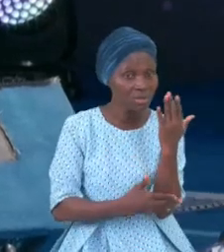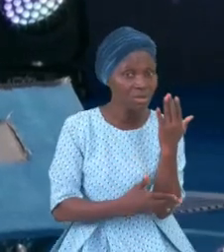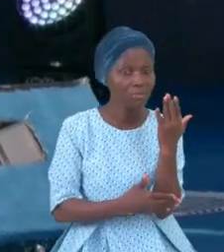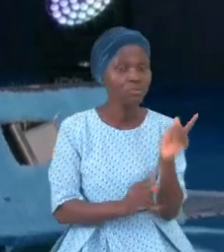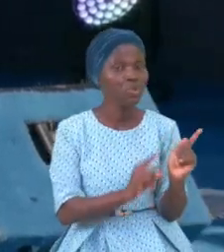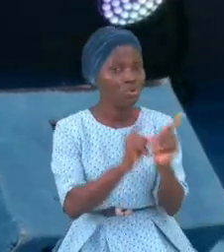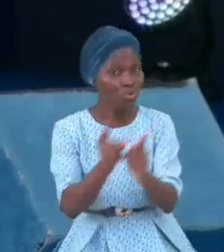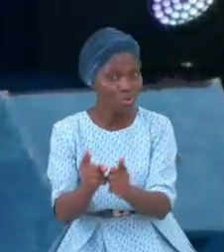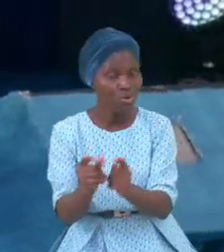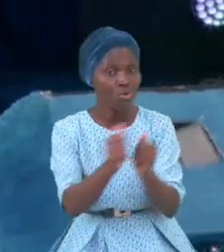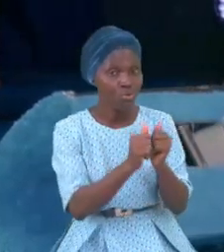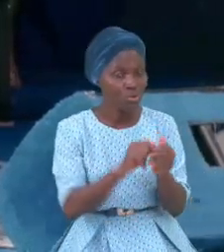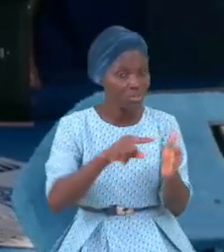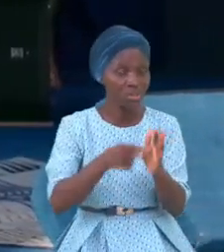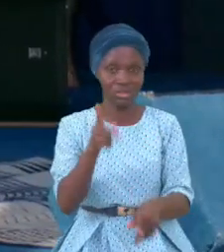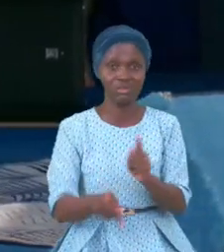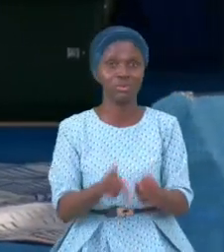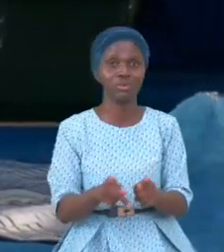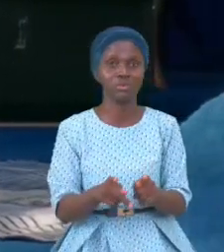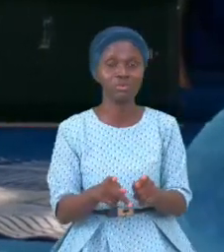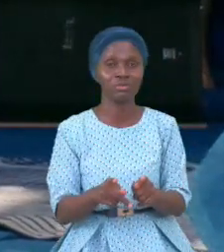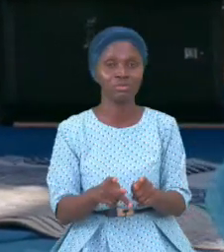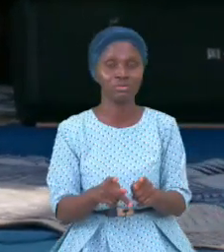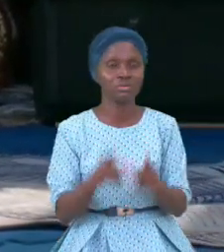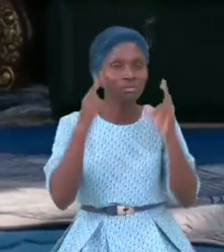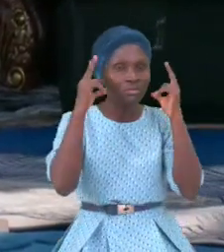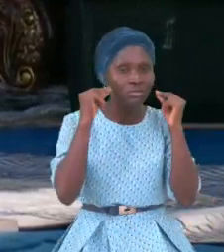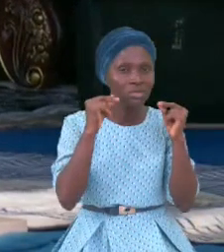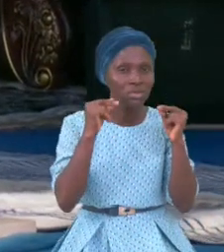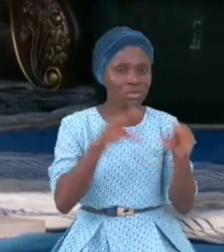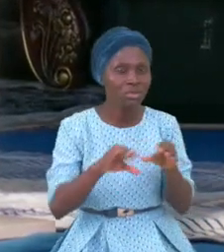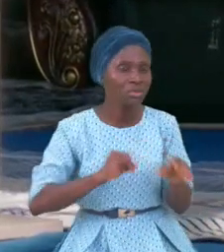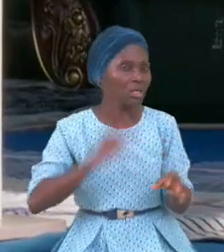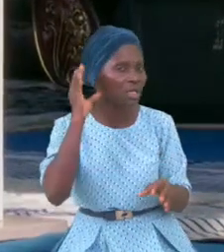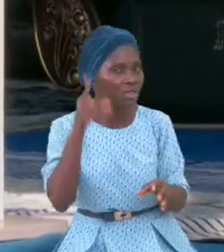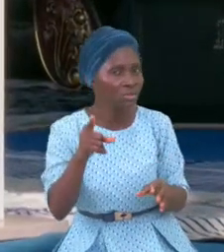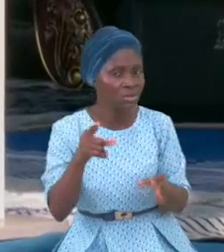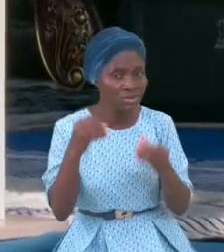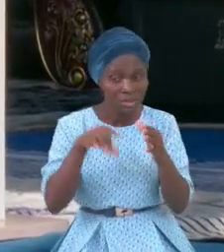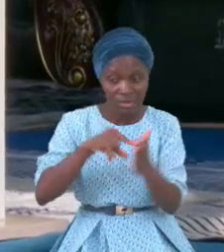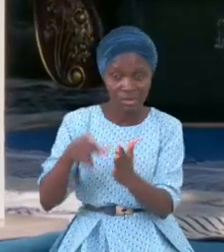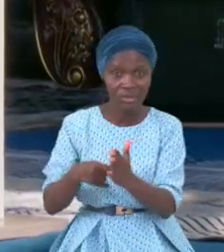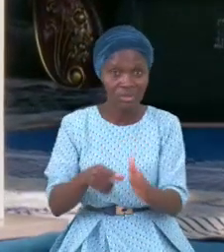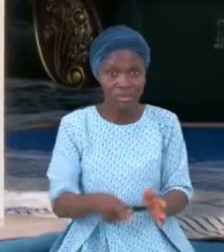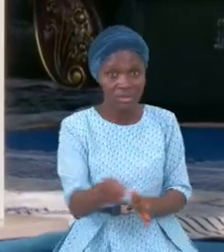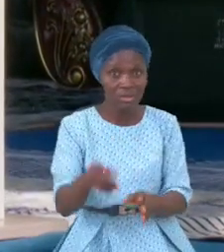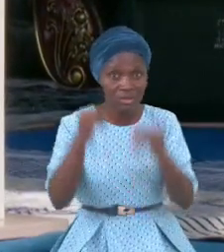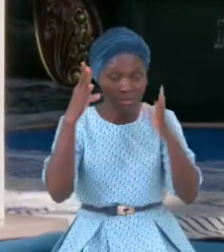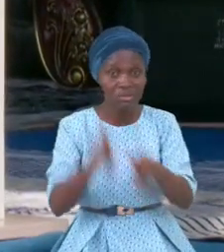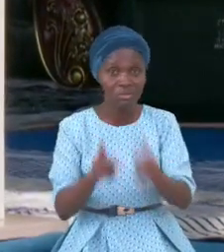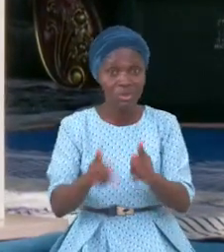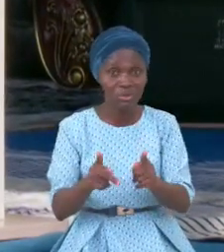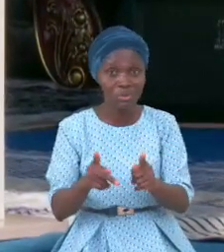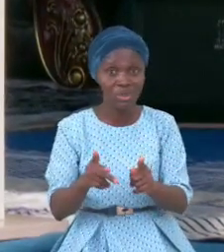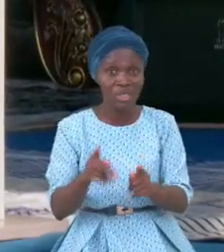these people. Moses, did I hear you? This mixed multitude, these people, if you are going this direction, they